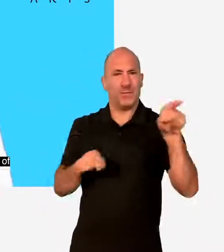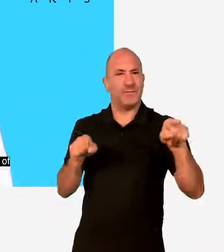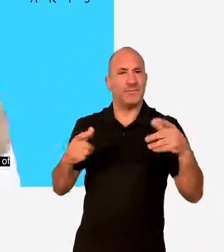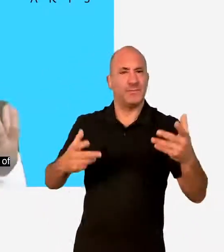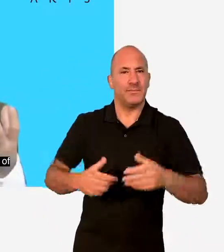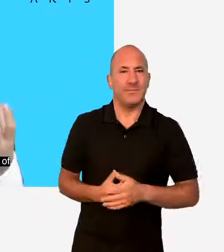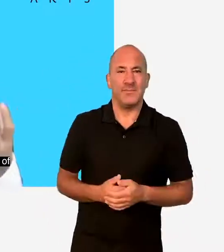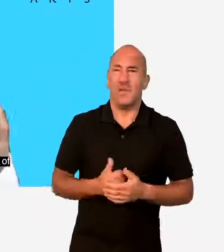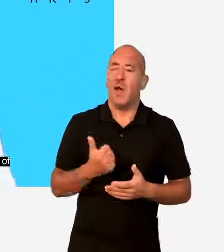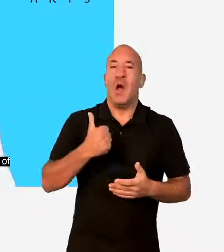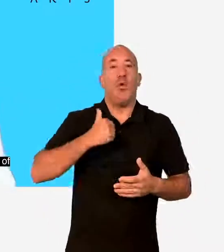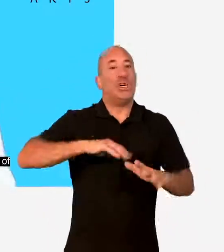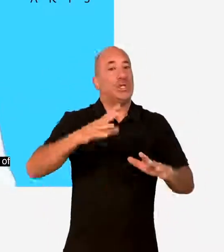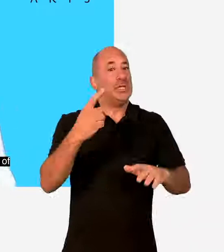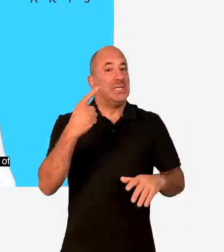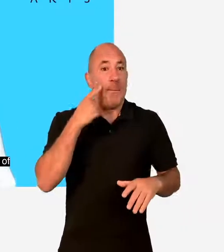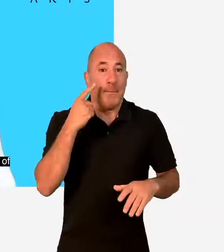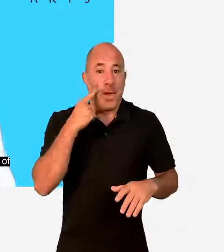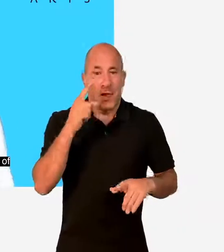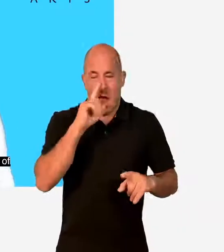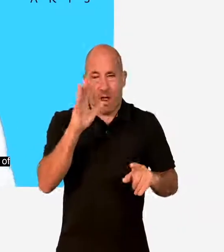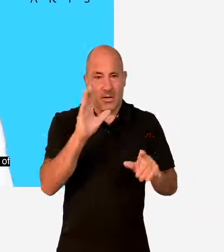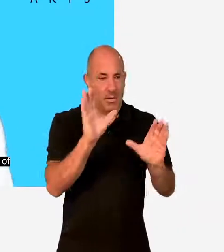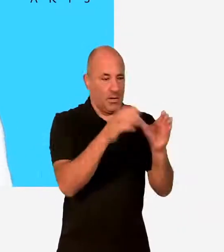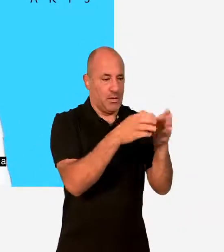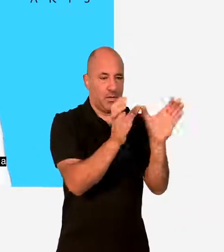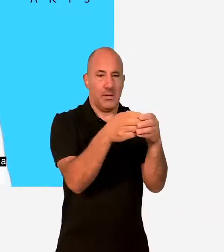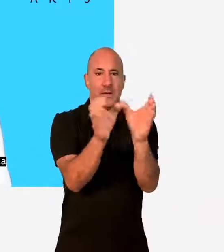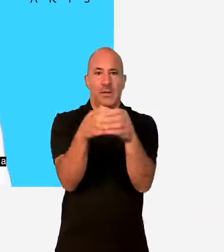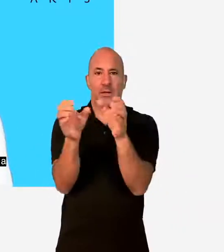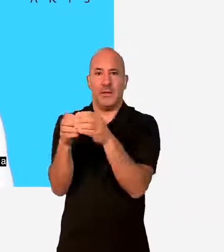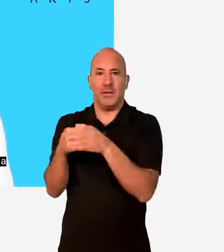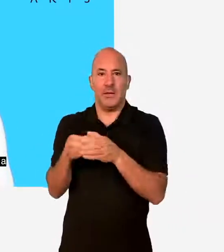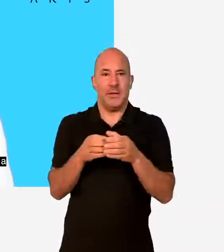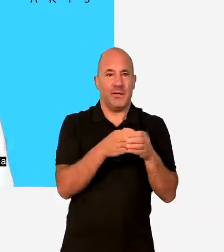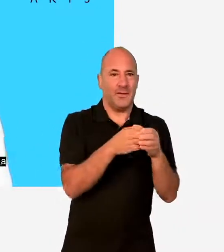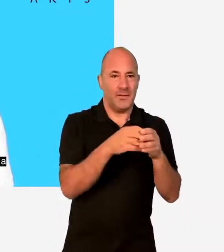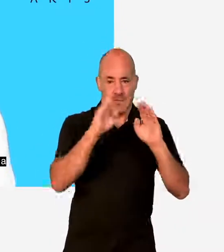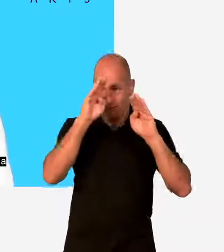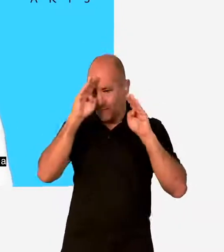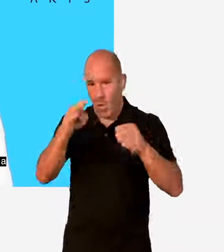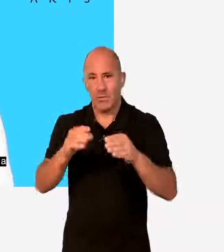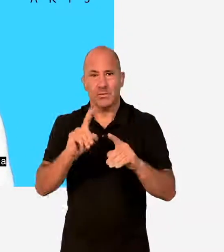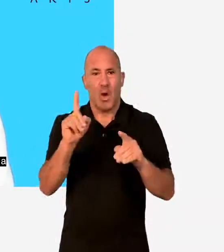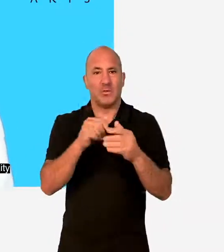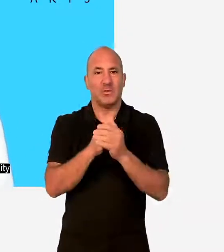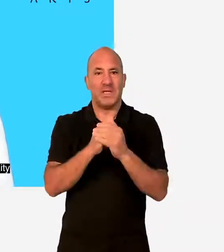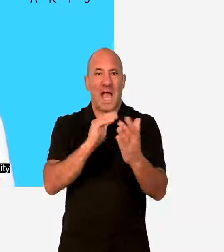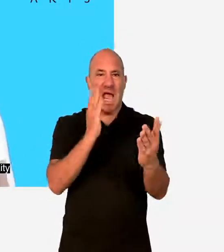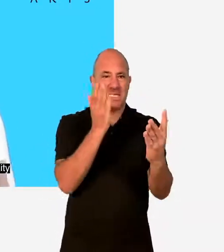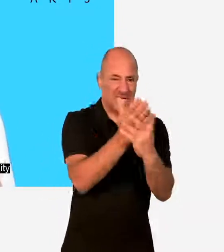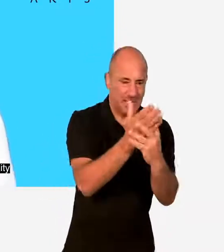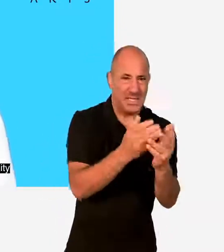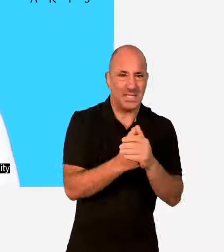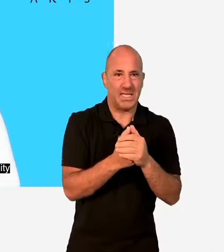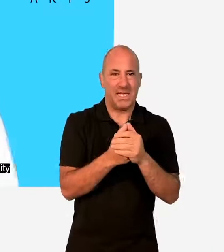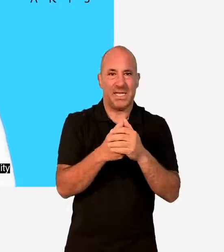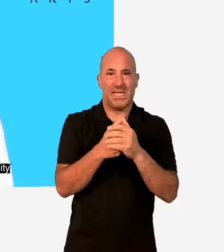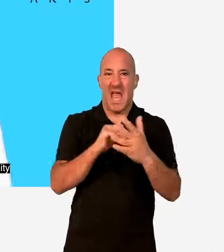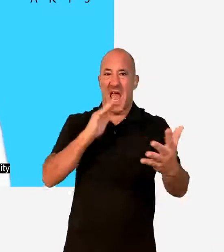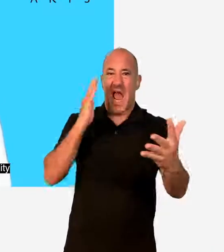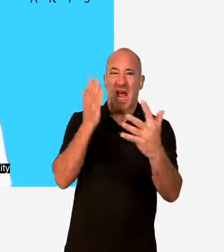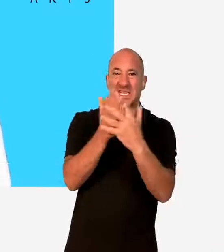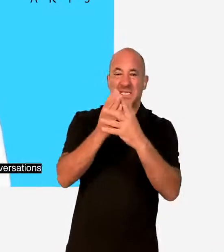museum? I wish it was so simple that you could sort of compartmentalize these things, where you could focus just on a discussion about accessibility and sort of like